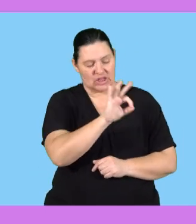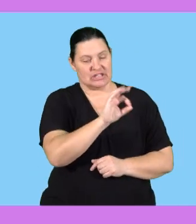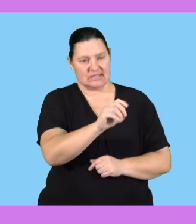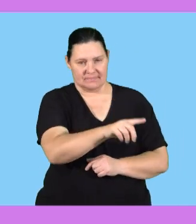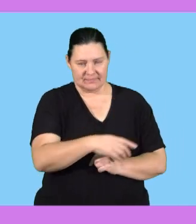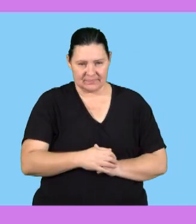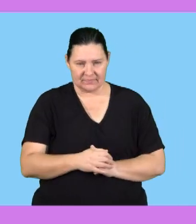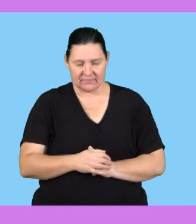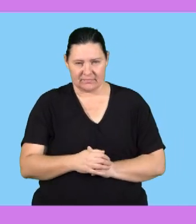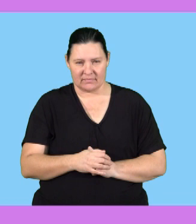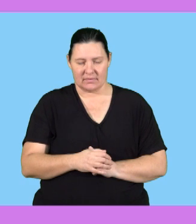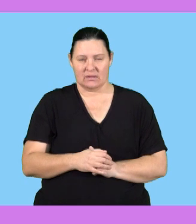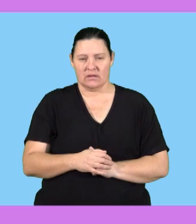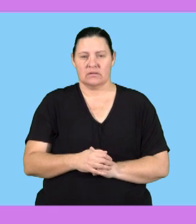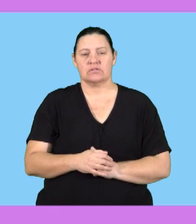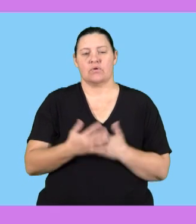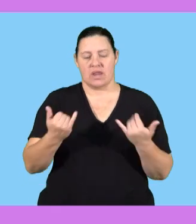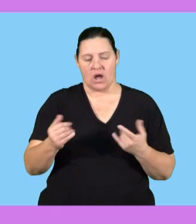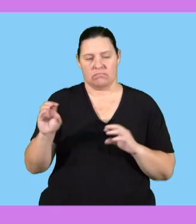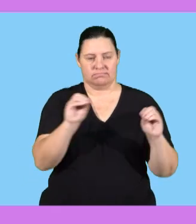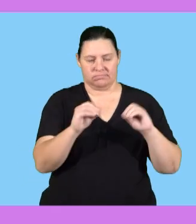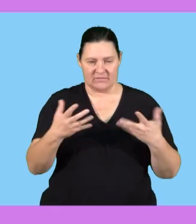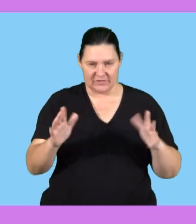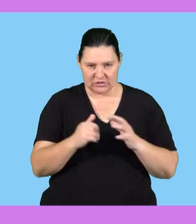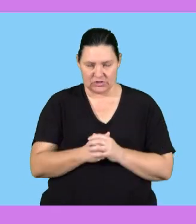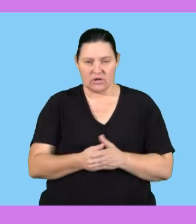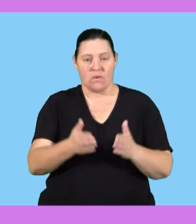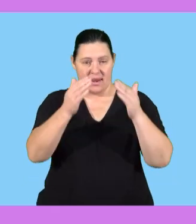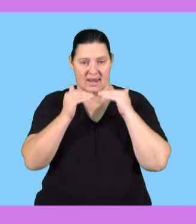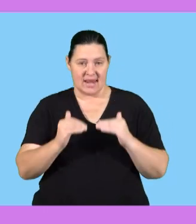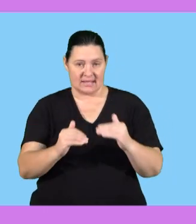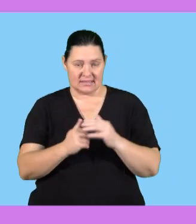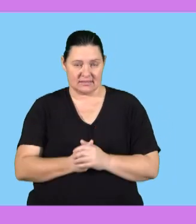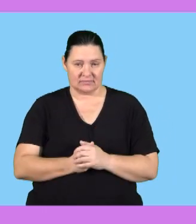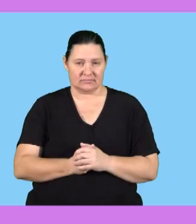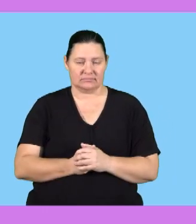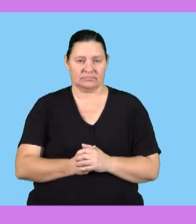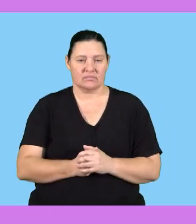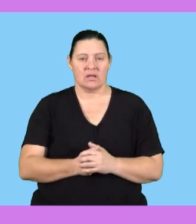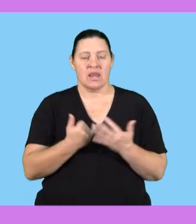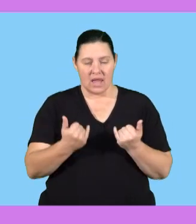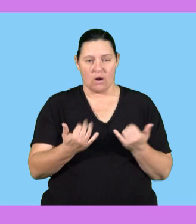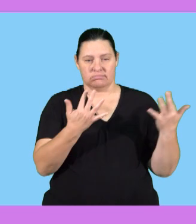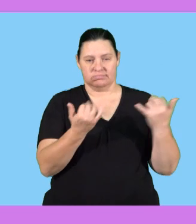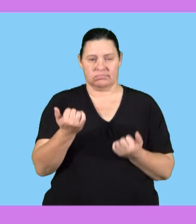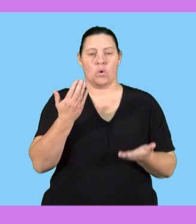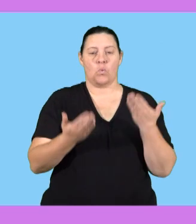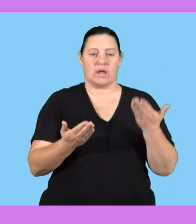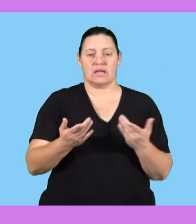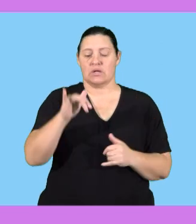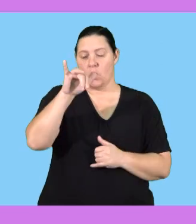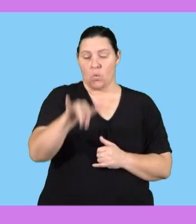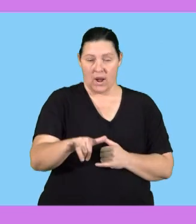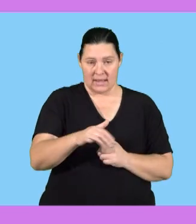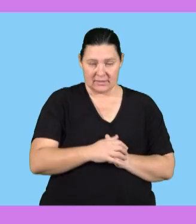BMI equals 30. So step 2 is completed. I substituted. Okay, now, remember you must calculate the weight, which is